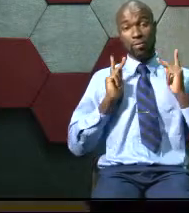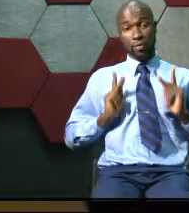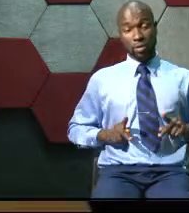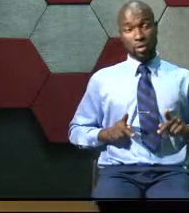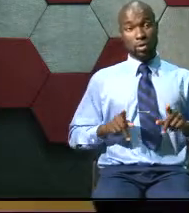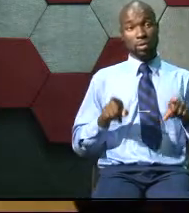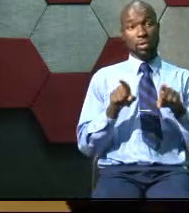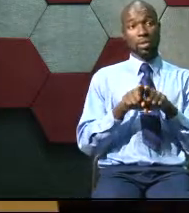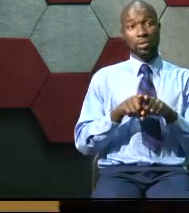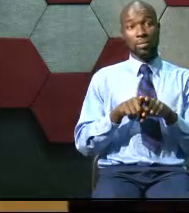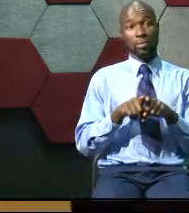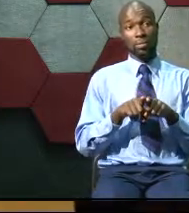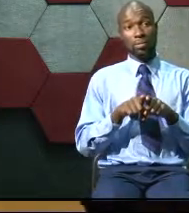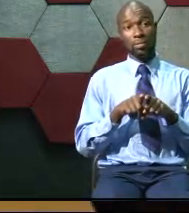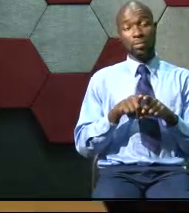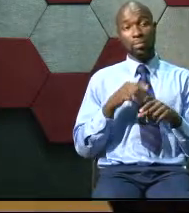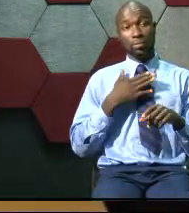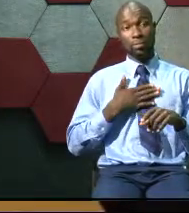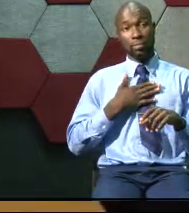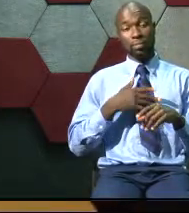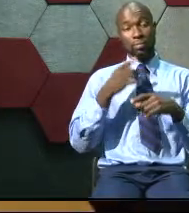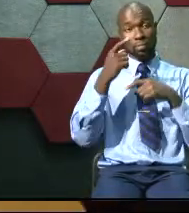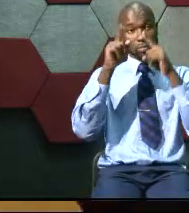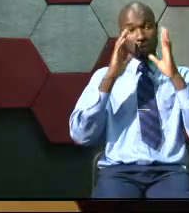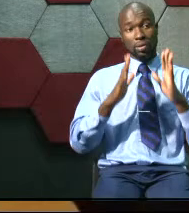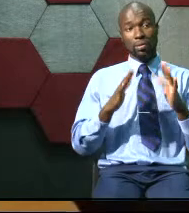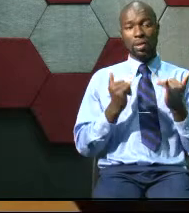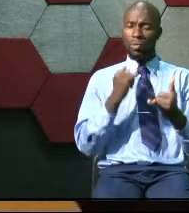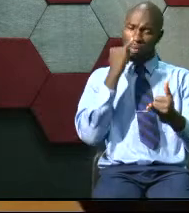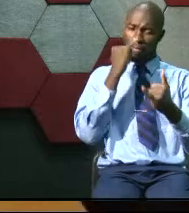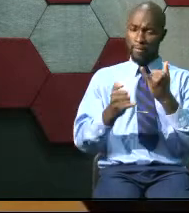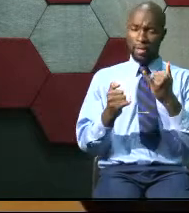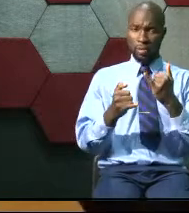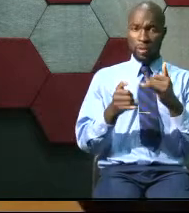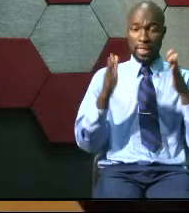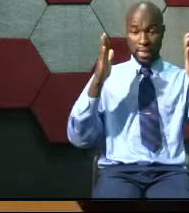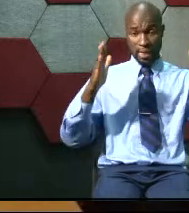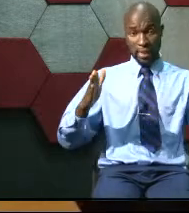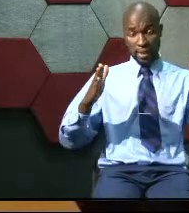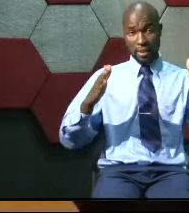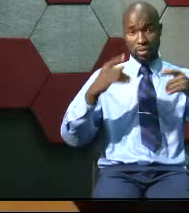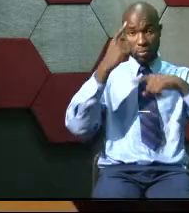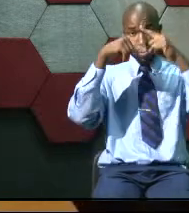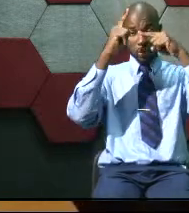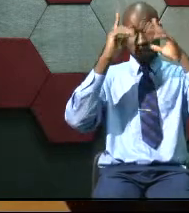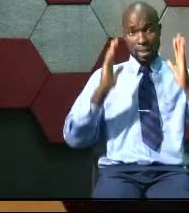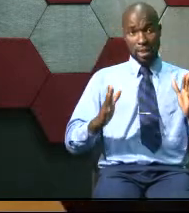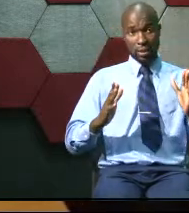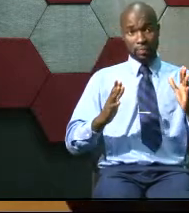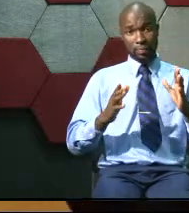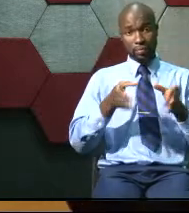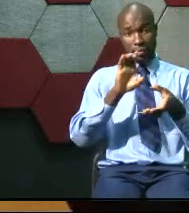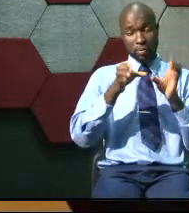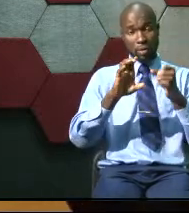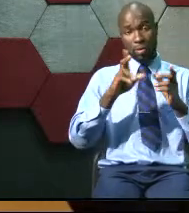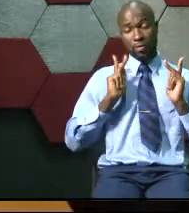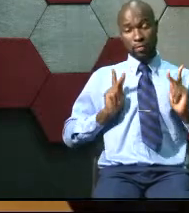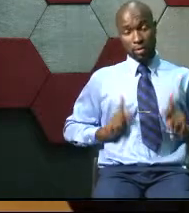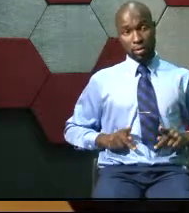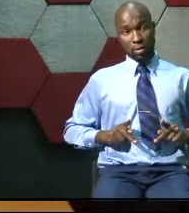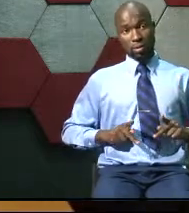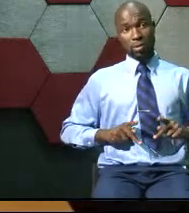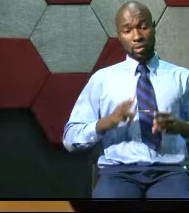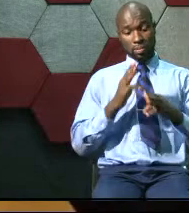so finally, on to the announcement of the winners of the Chemical, Physical and Mathematical Science category